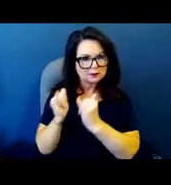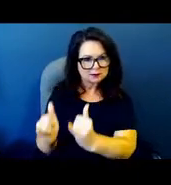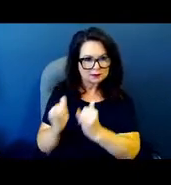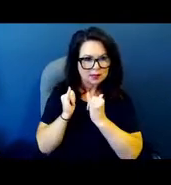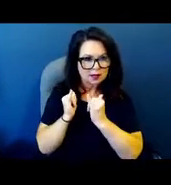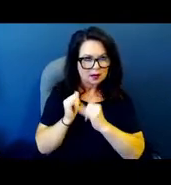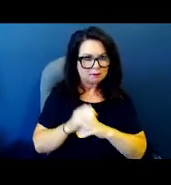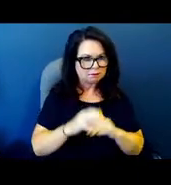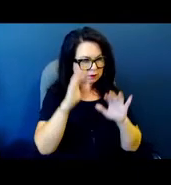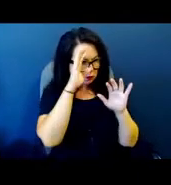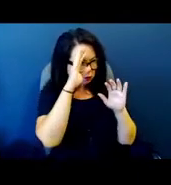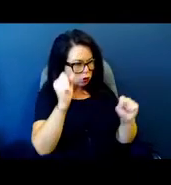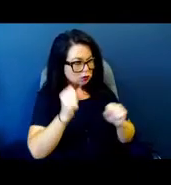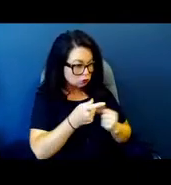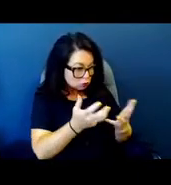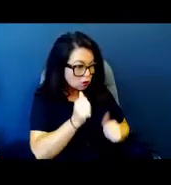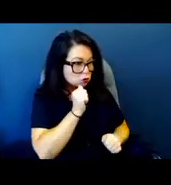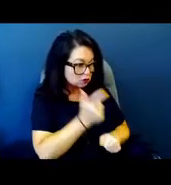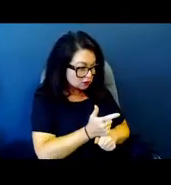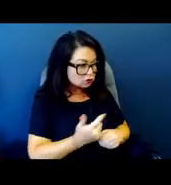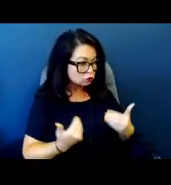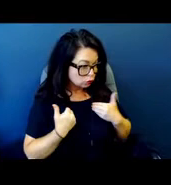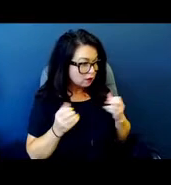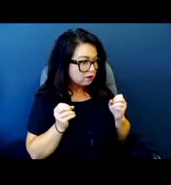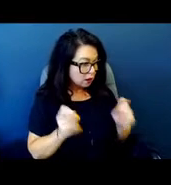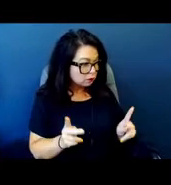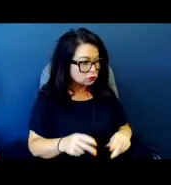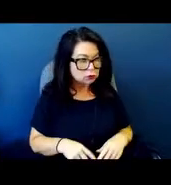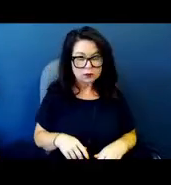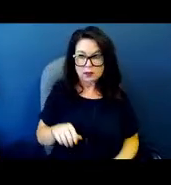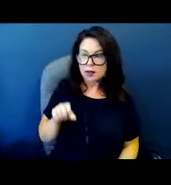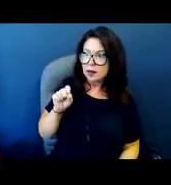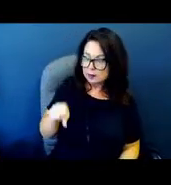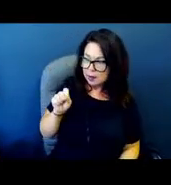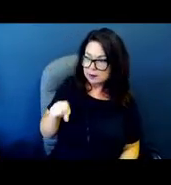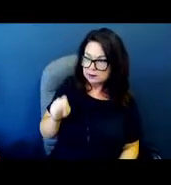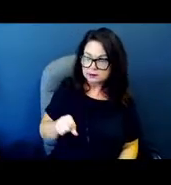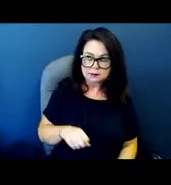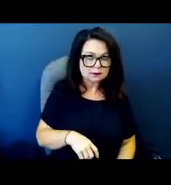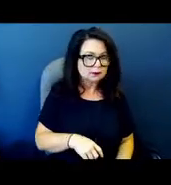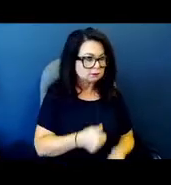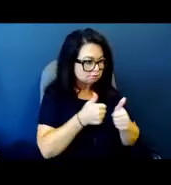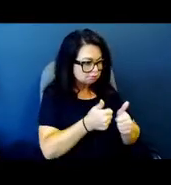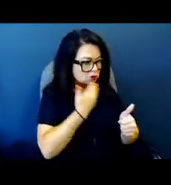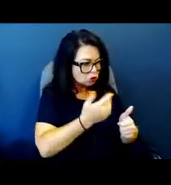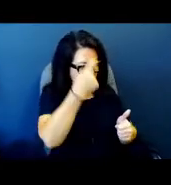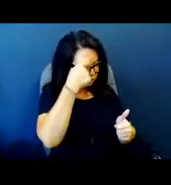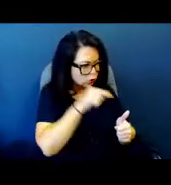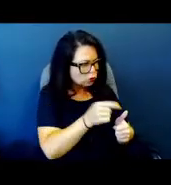Wow. So you just want your sister to have a chance? Yes. Good for you. Why is that important?